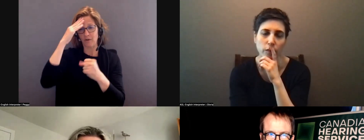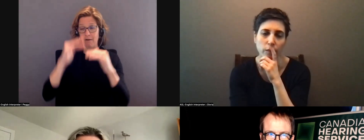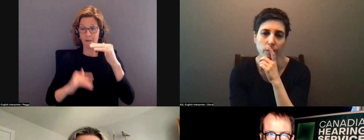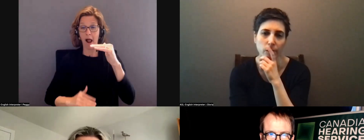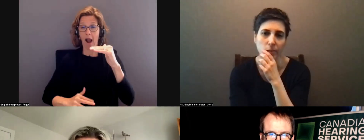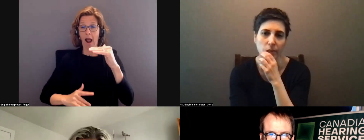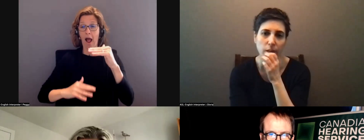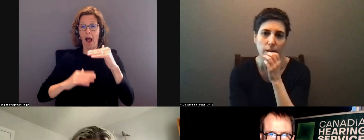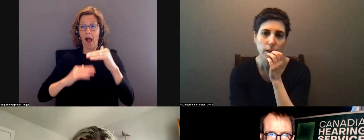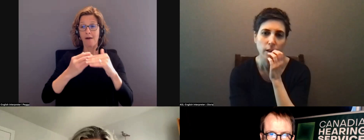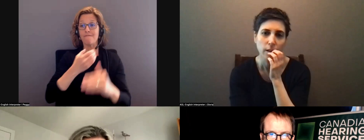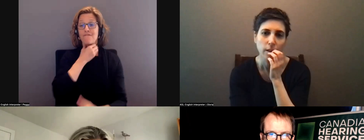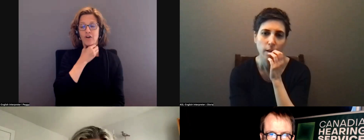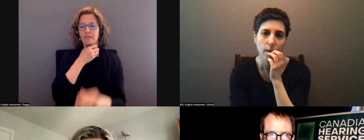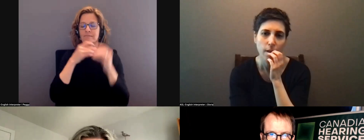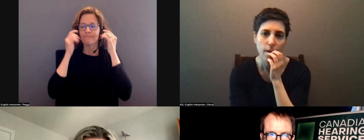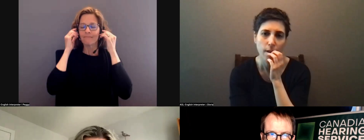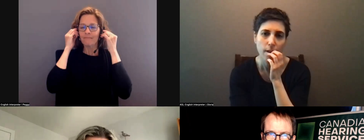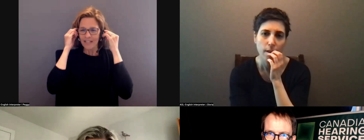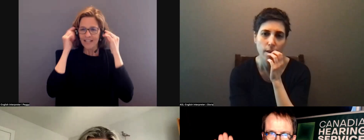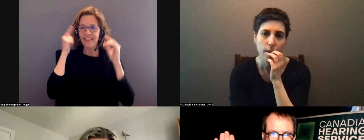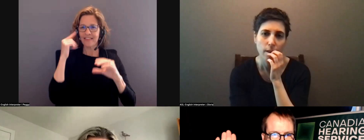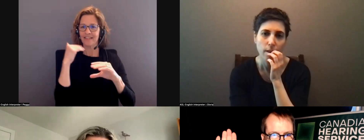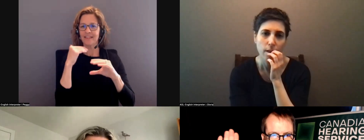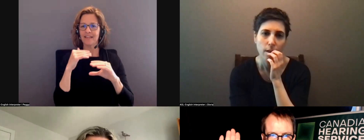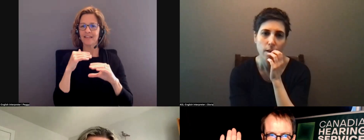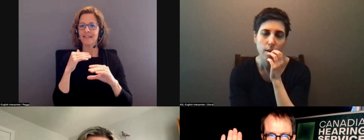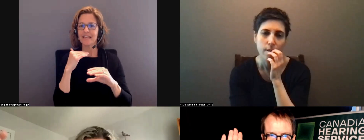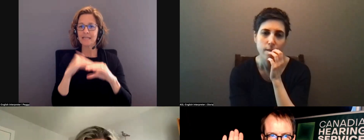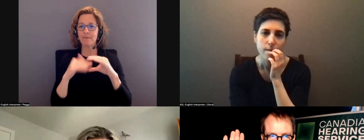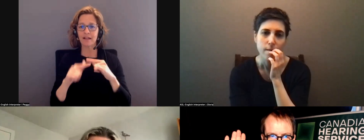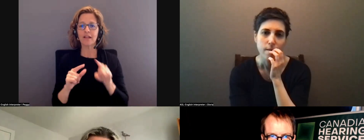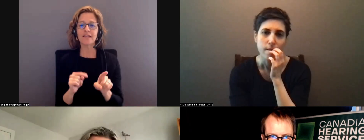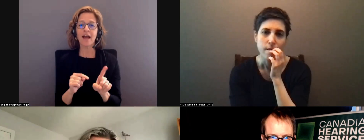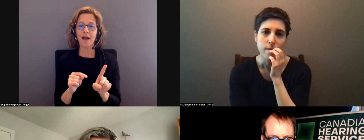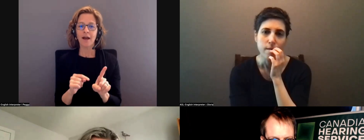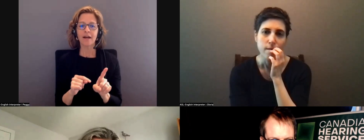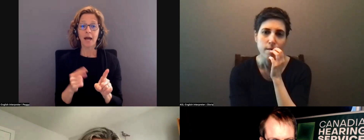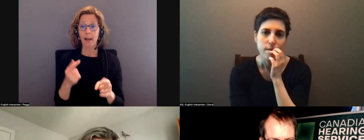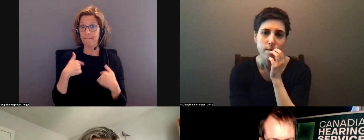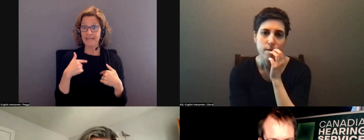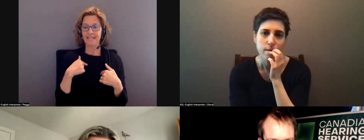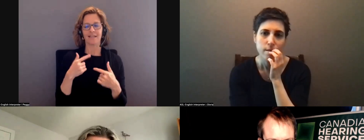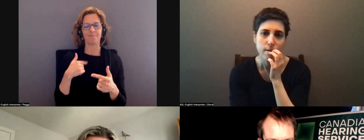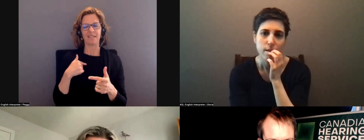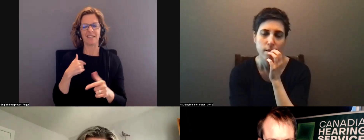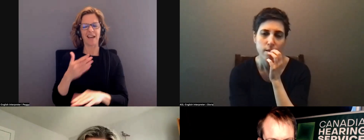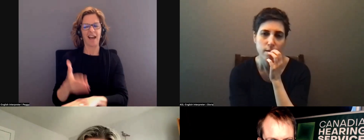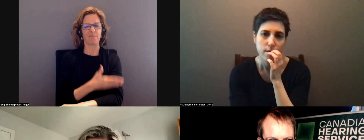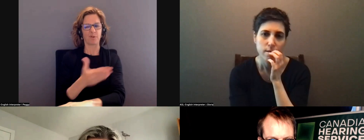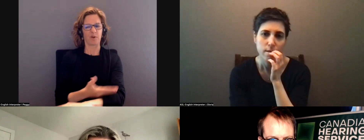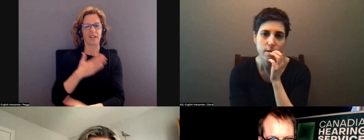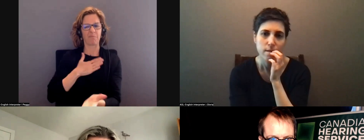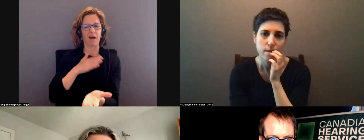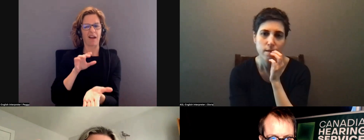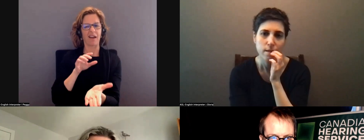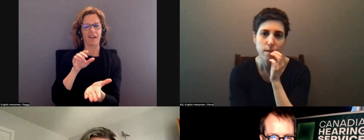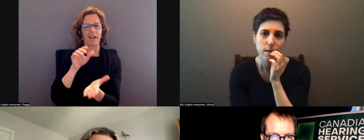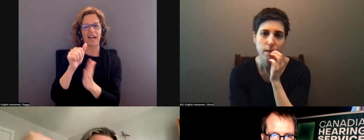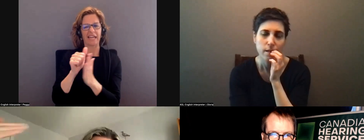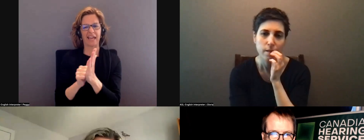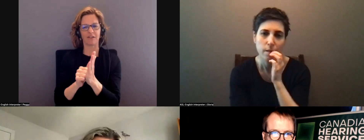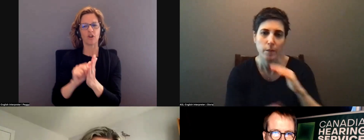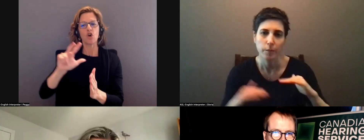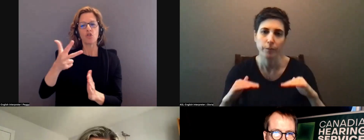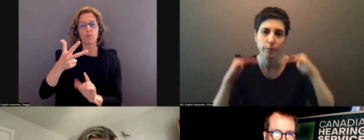limited. So some users, including me, even on a personal level, I upgraded my account. It's around $3 a month that I